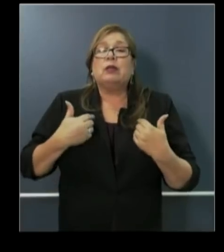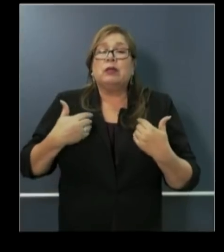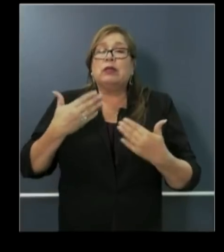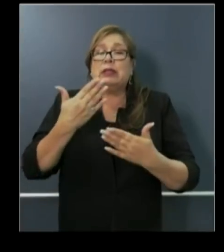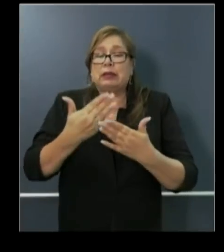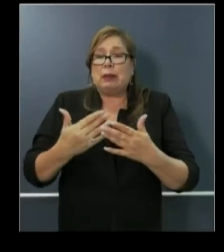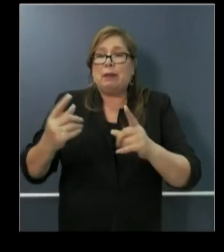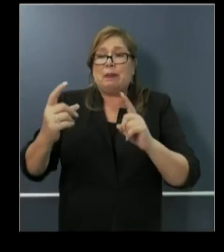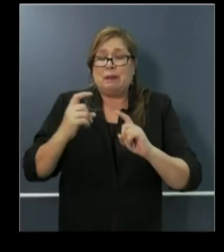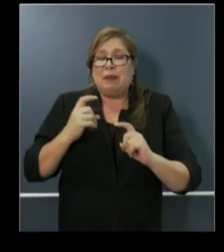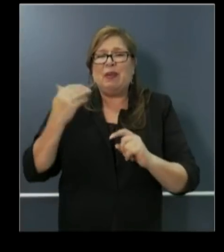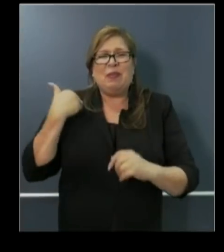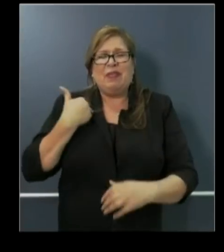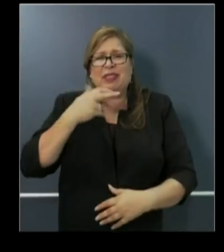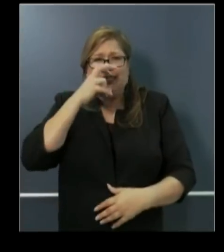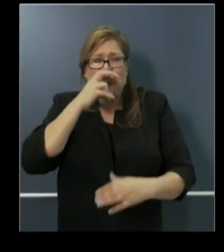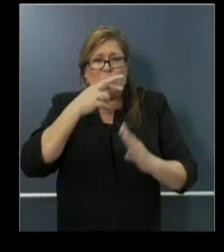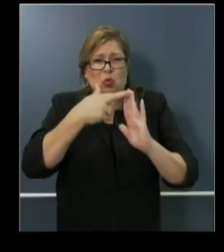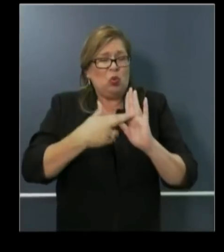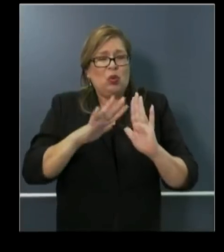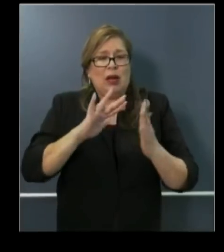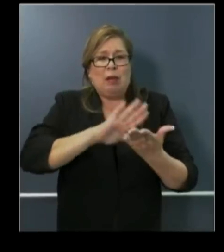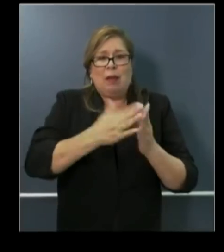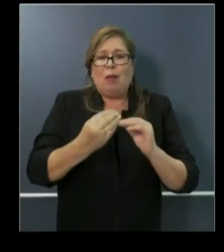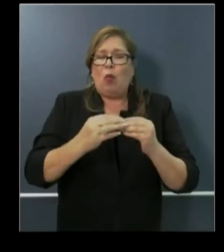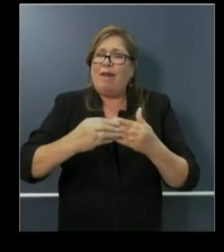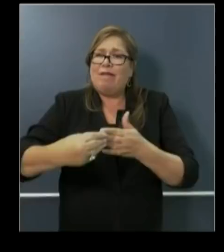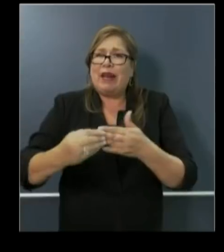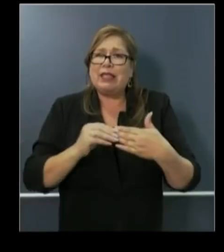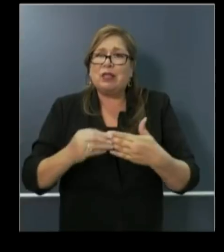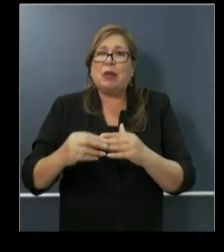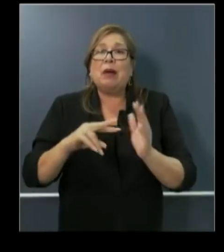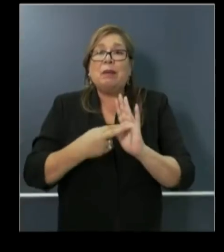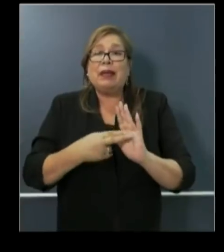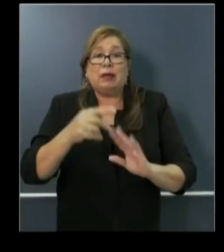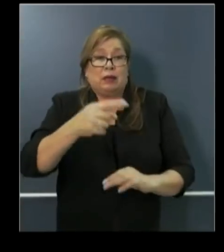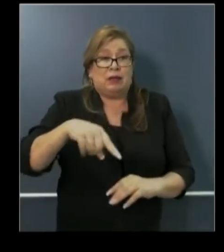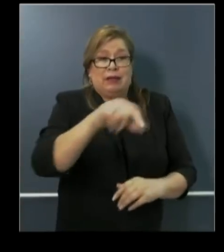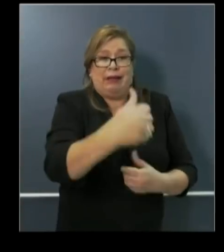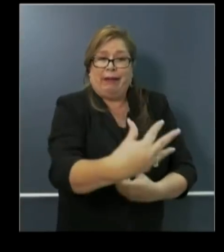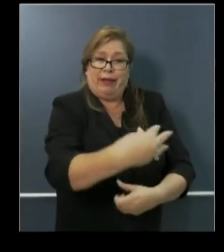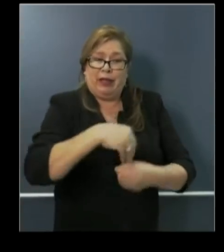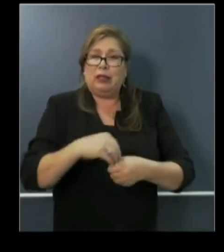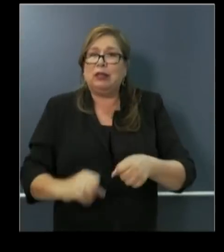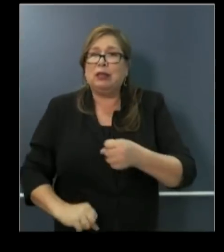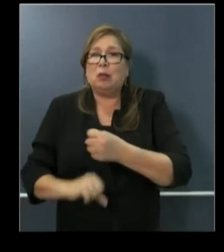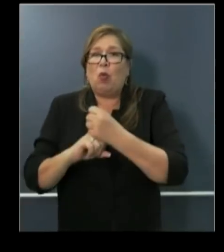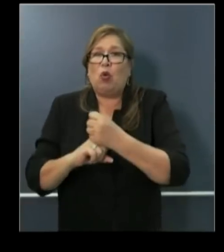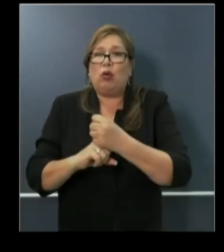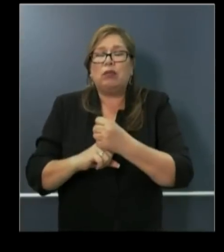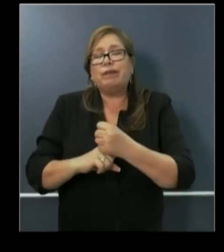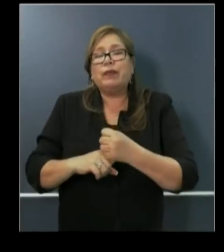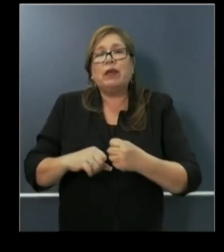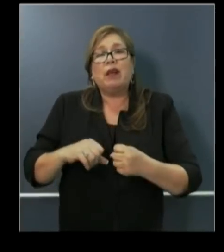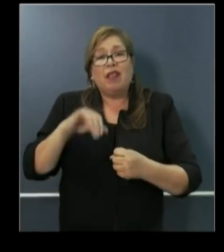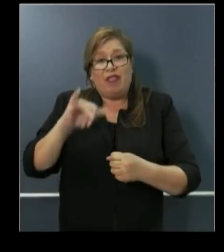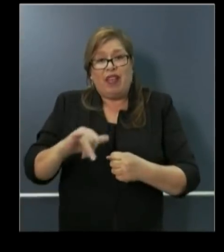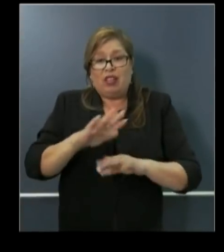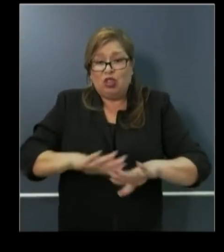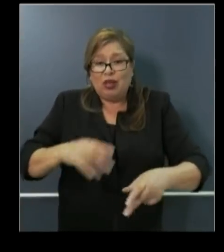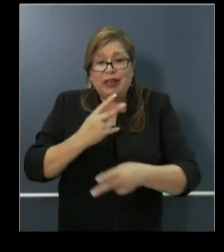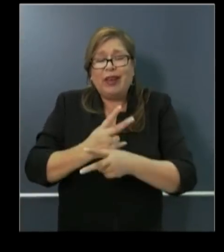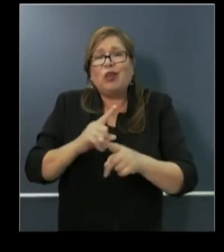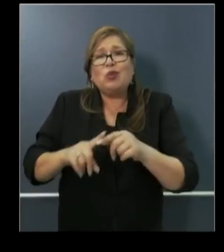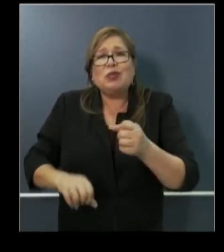it possible for more people to engage in that support for our workers